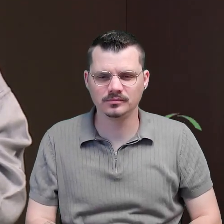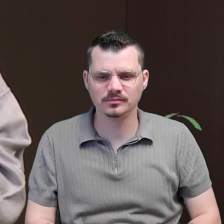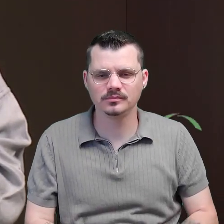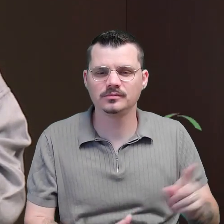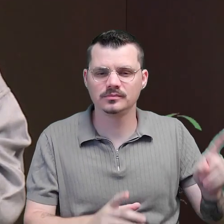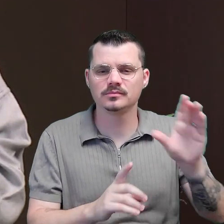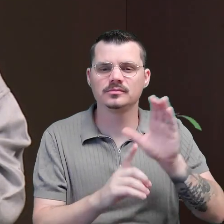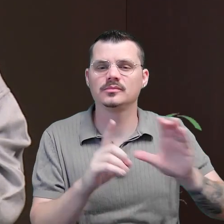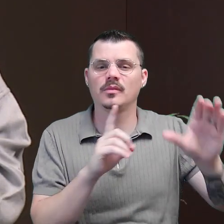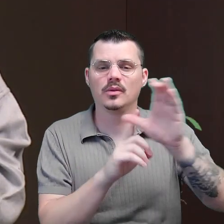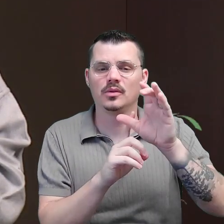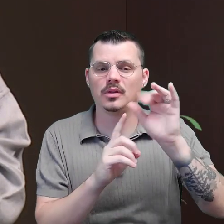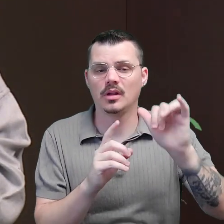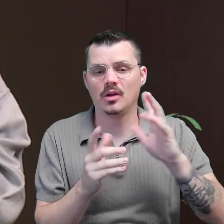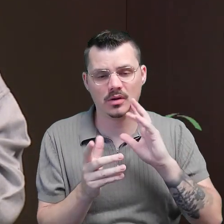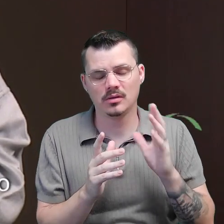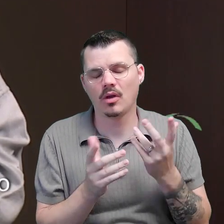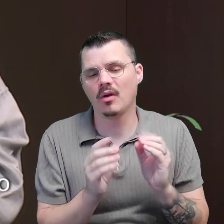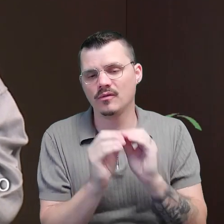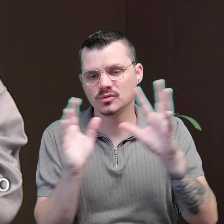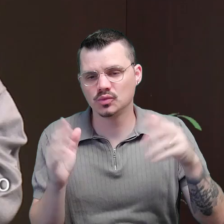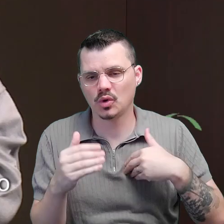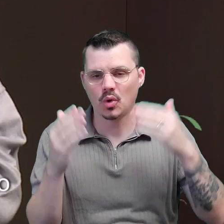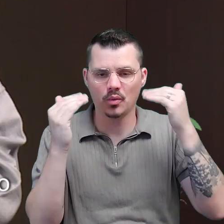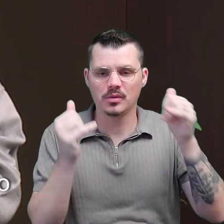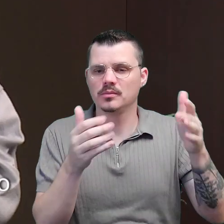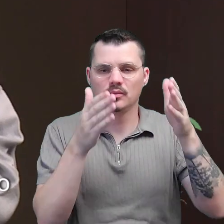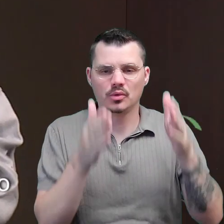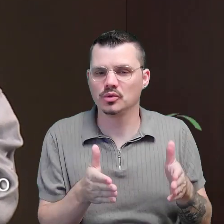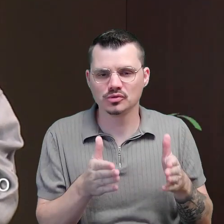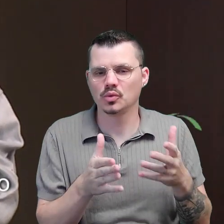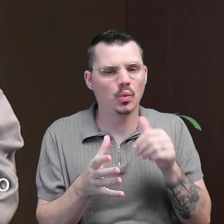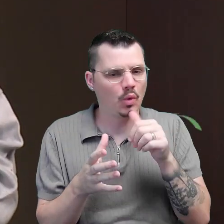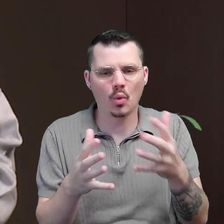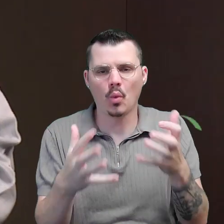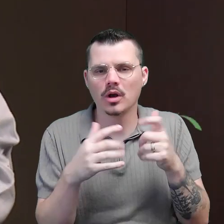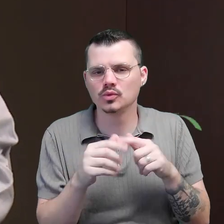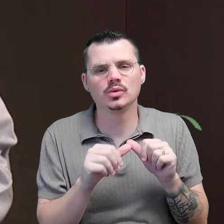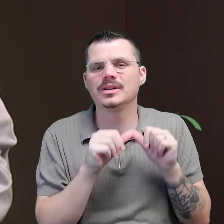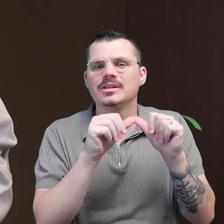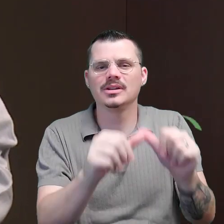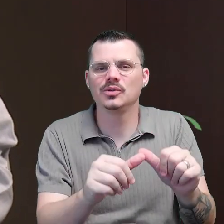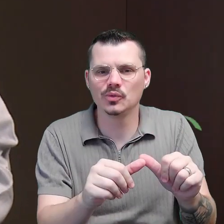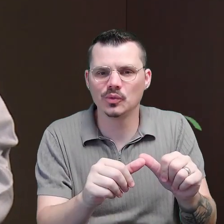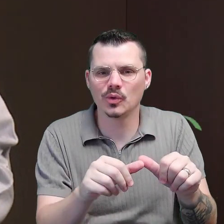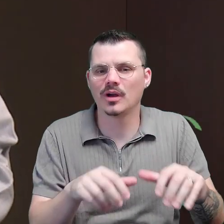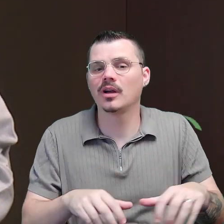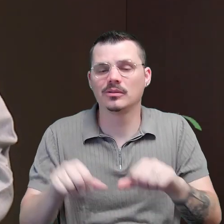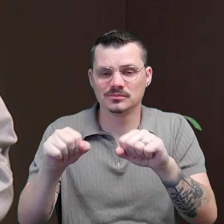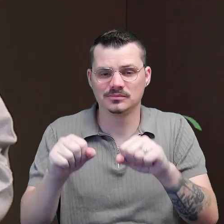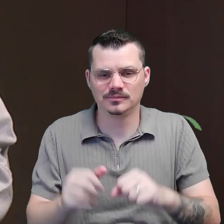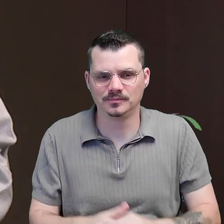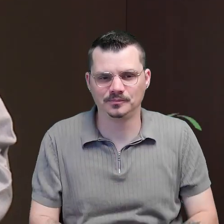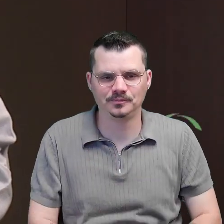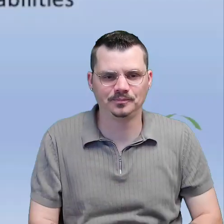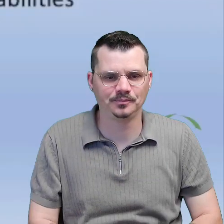Those are cultures, obviously, we are hoping that the person will not want to continue to embrace.